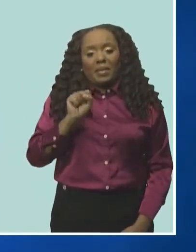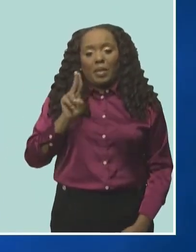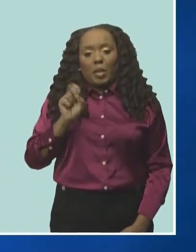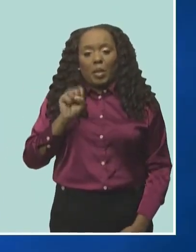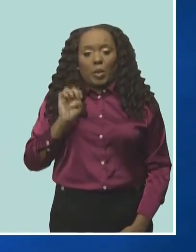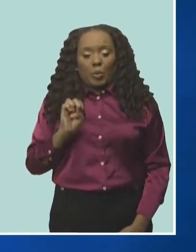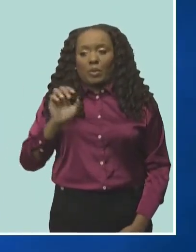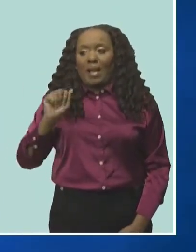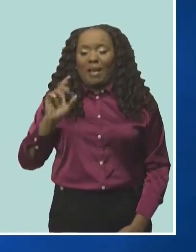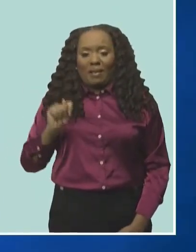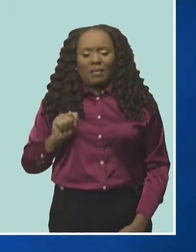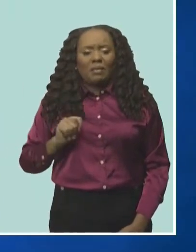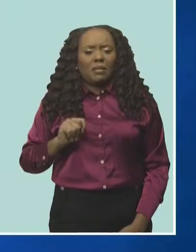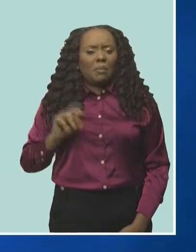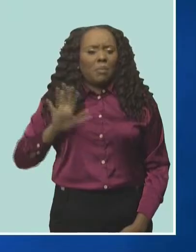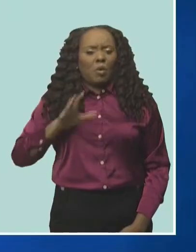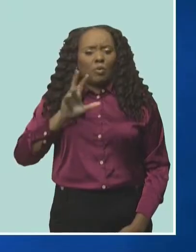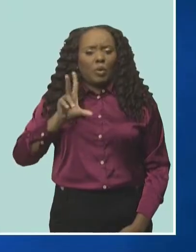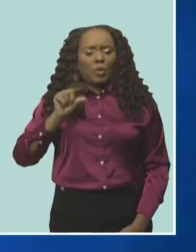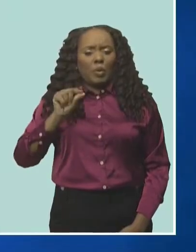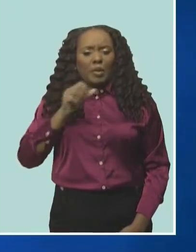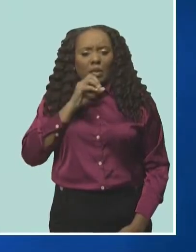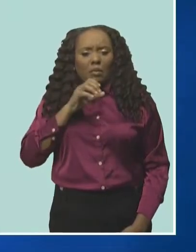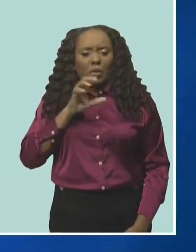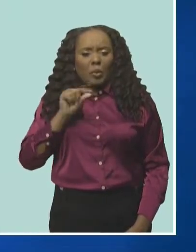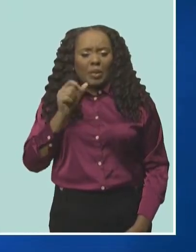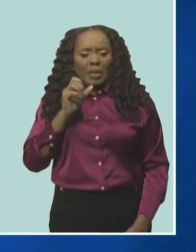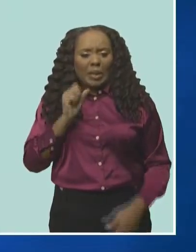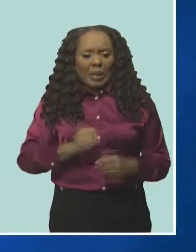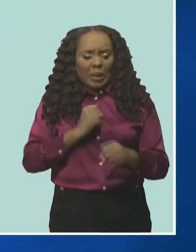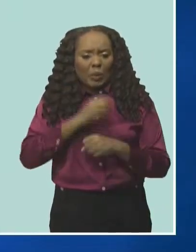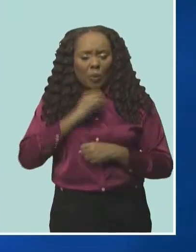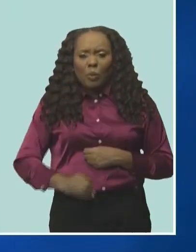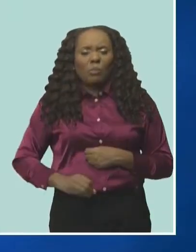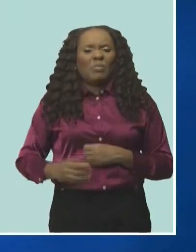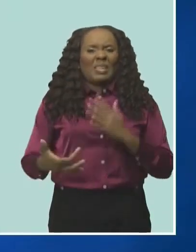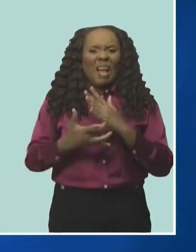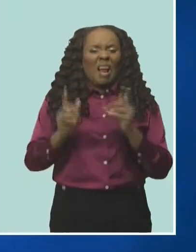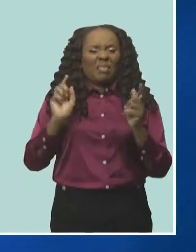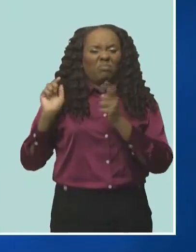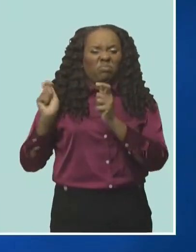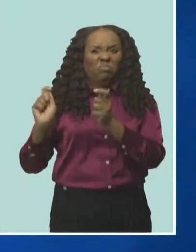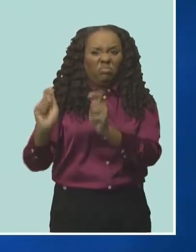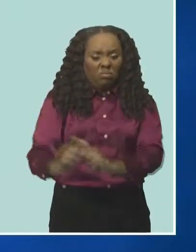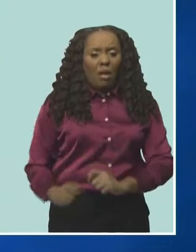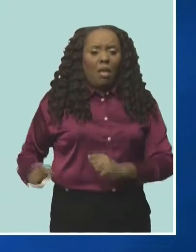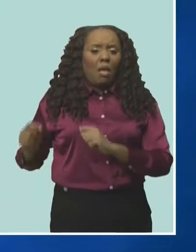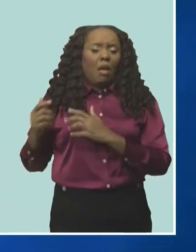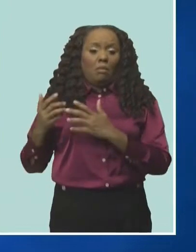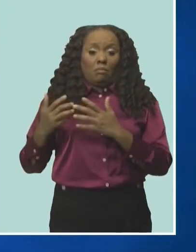is perhaps the fastest moving sector in the world. Things change every day. And so there are several reviews